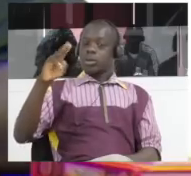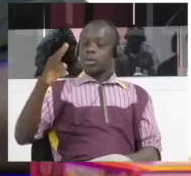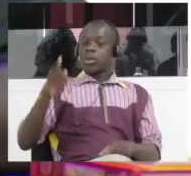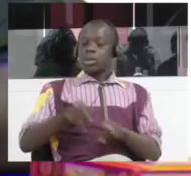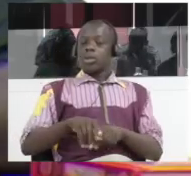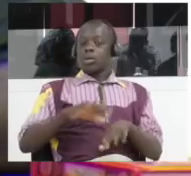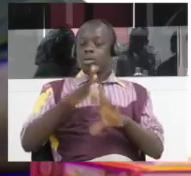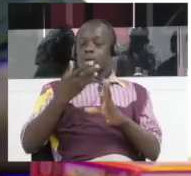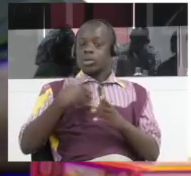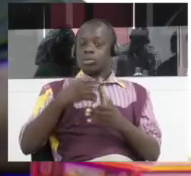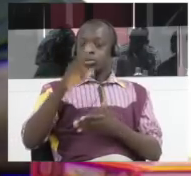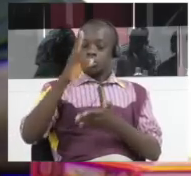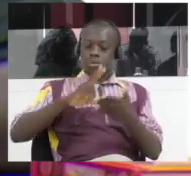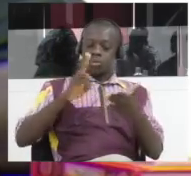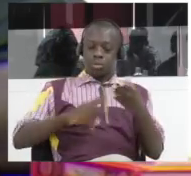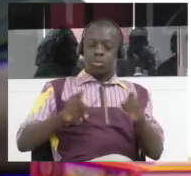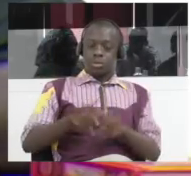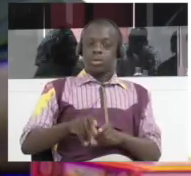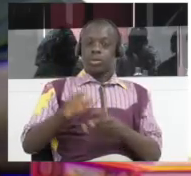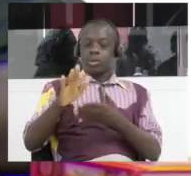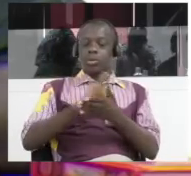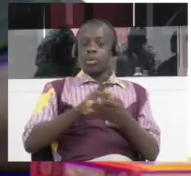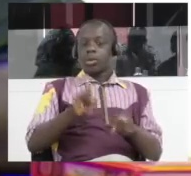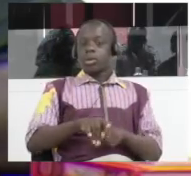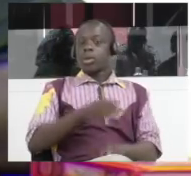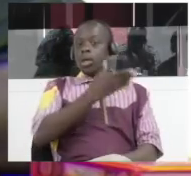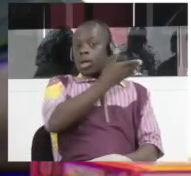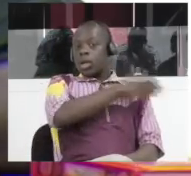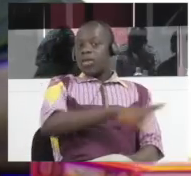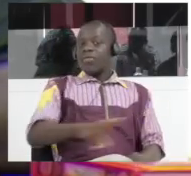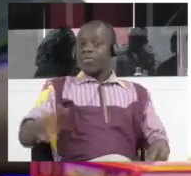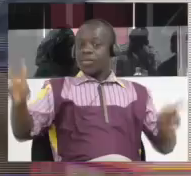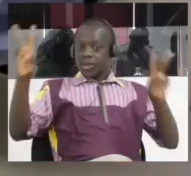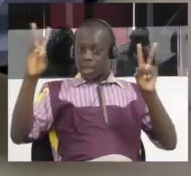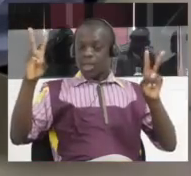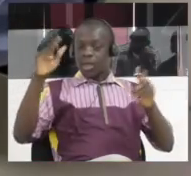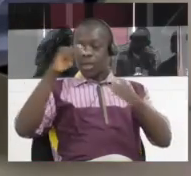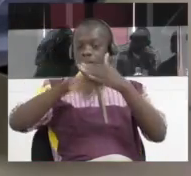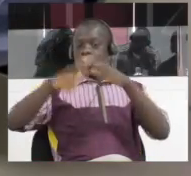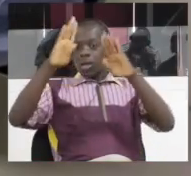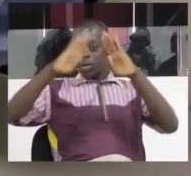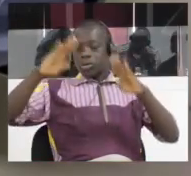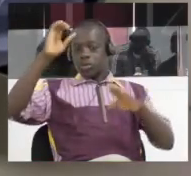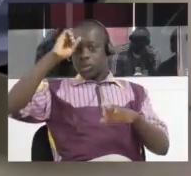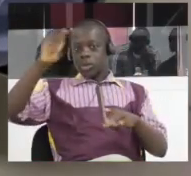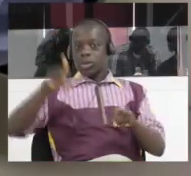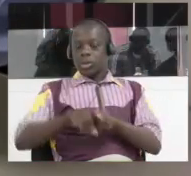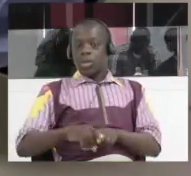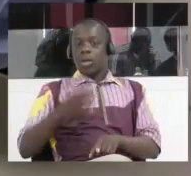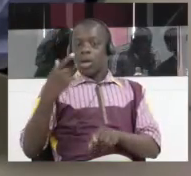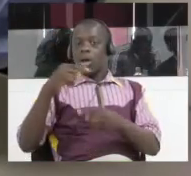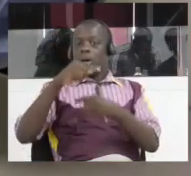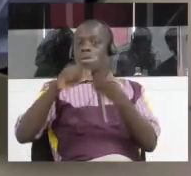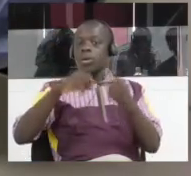of this looting, and then some other officers. We left Yaya Jammeh at State House. How about Samsudin